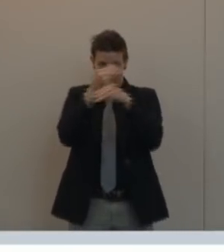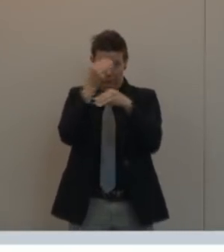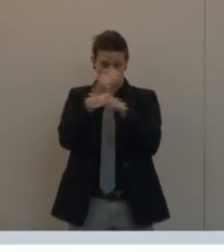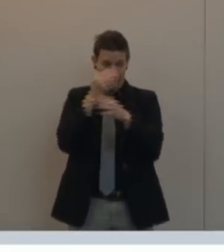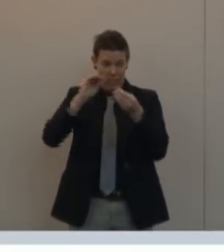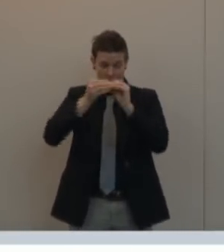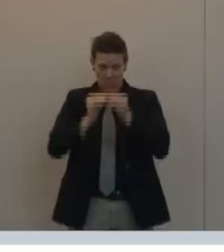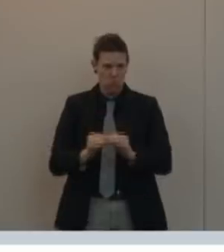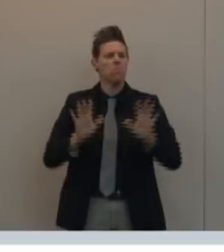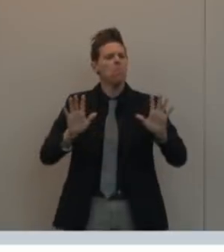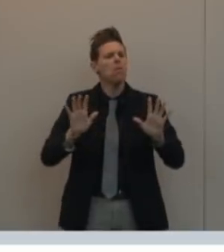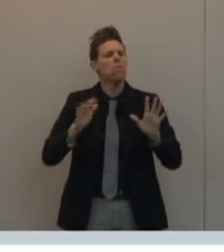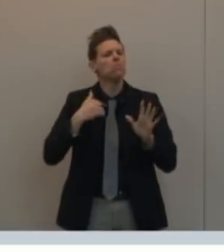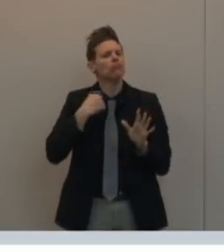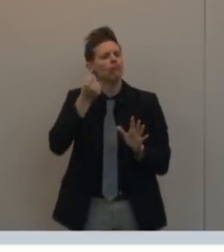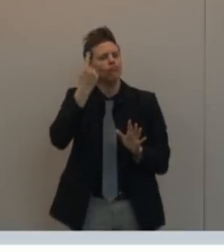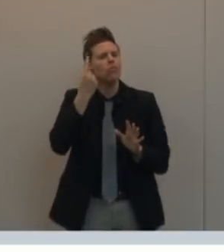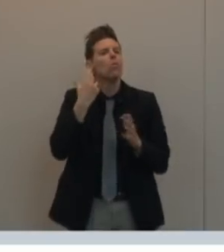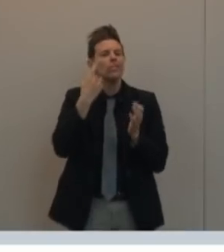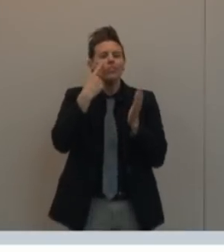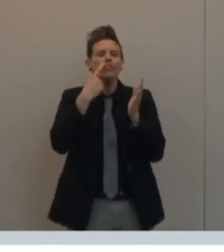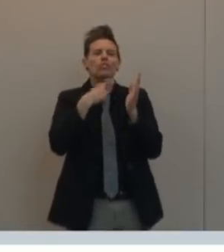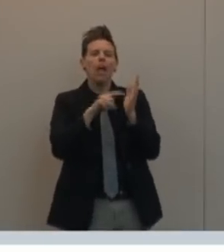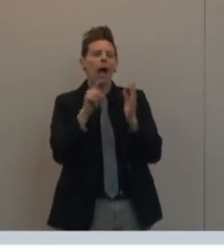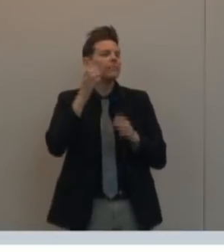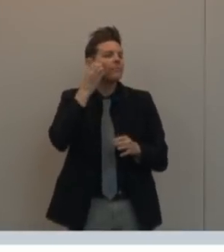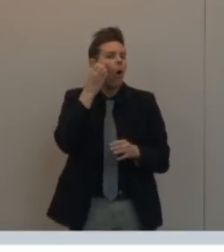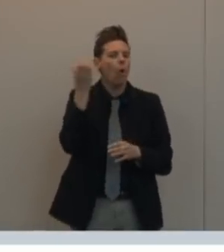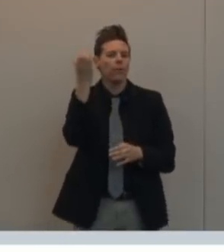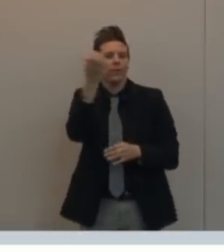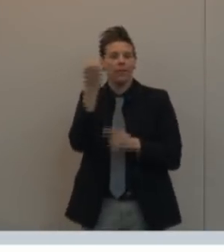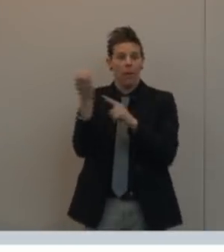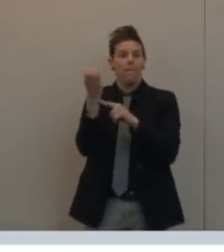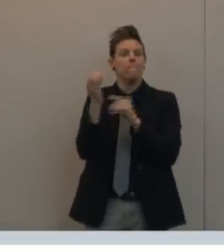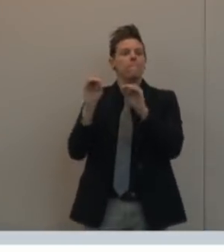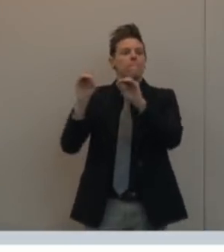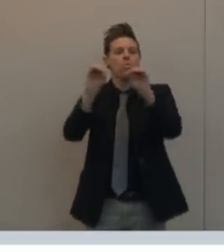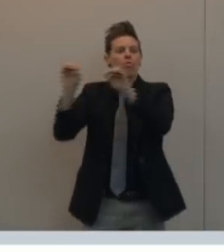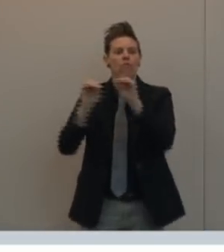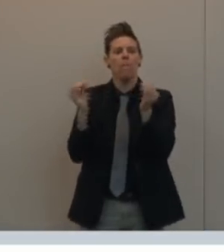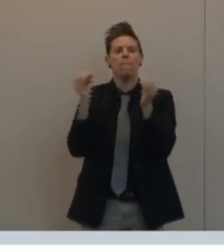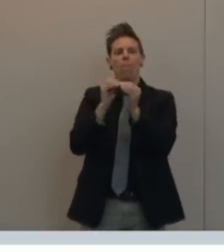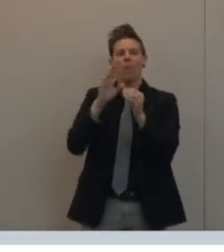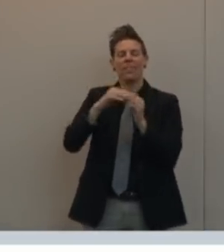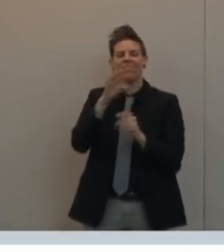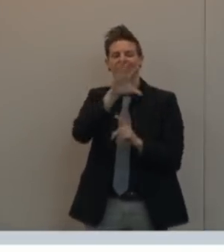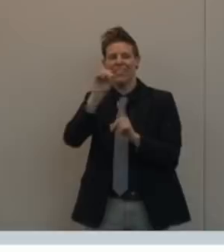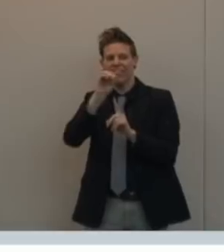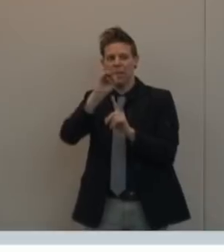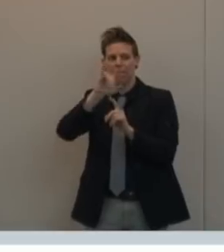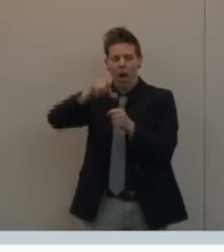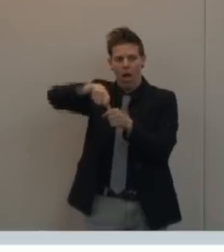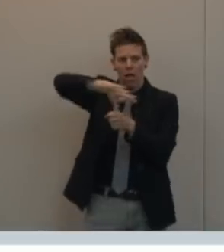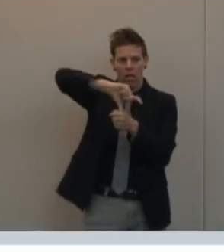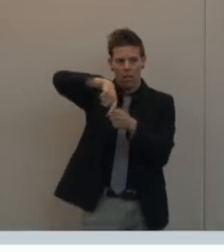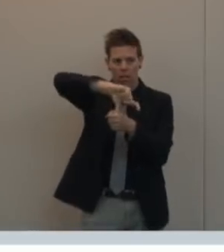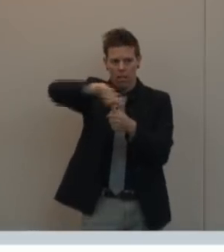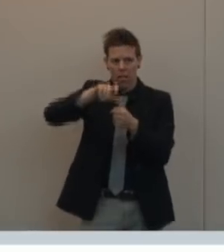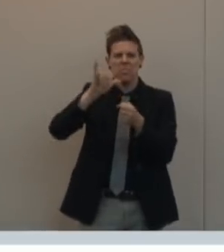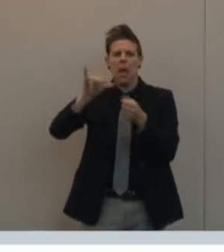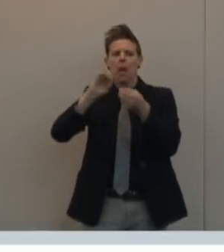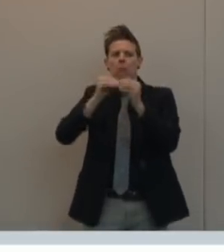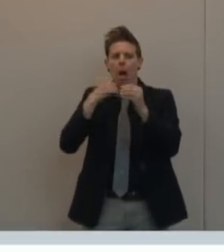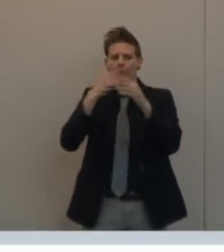out any cell phone that moved more than 50 miles in a day to selectively remove the supply chain and truck